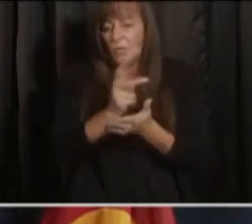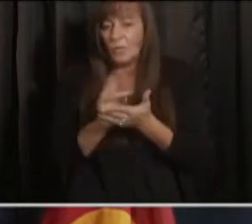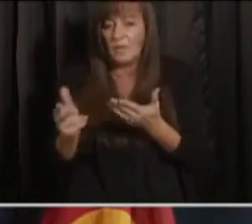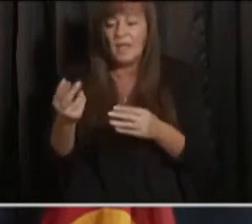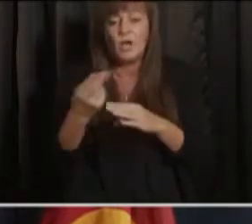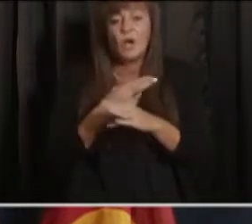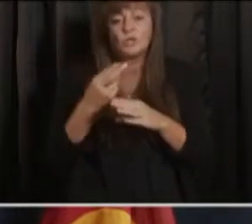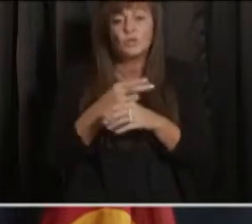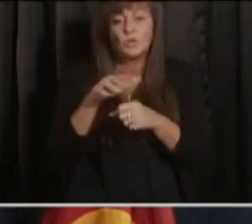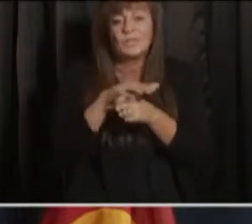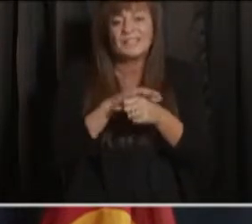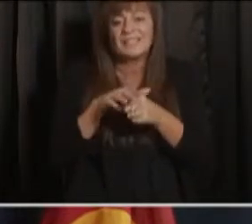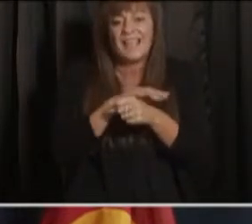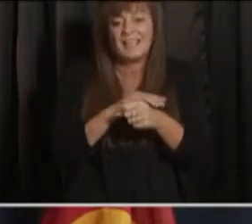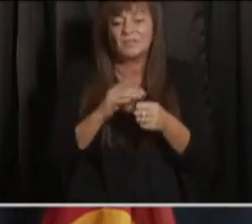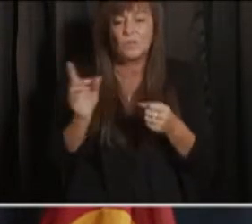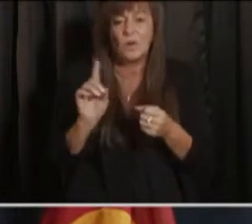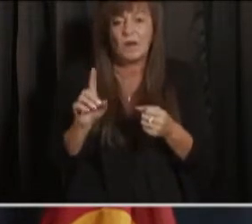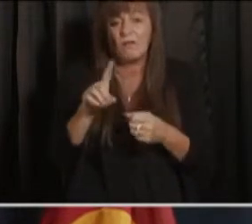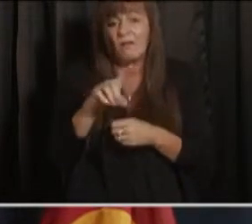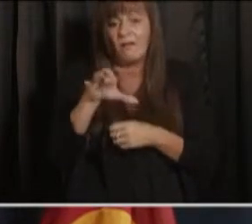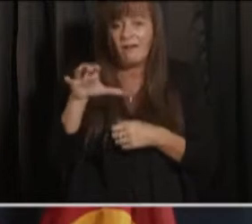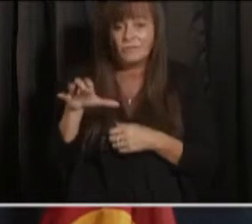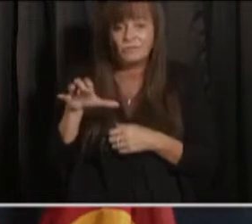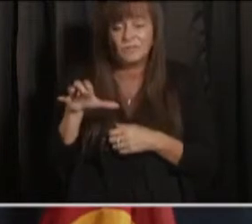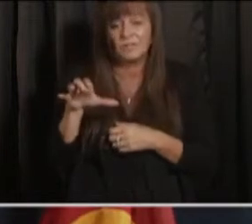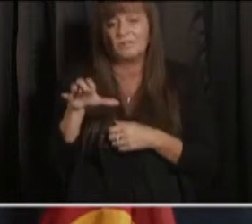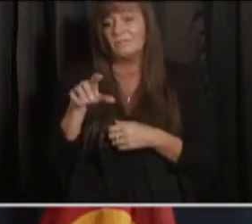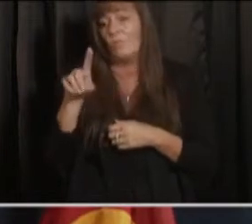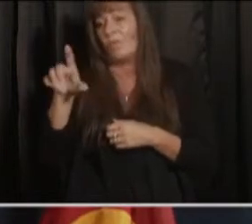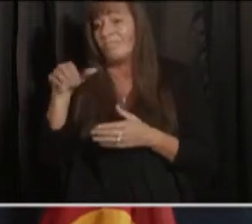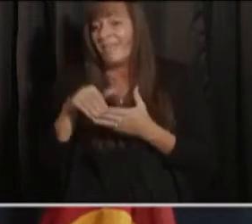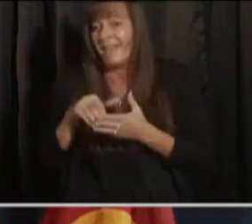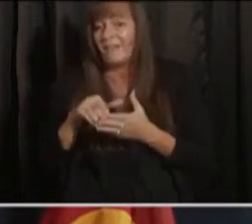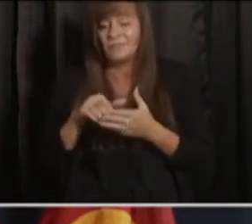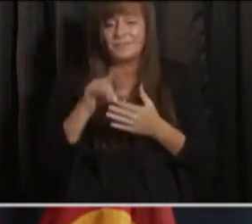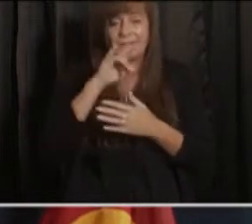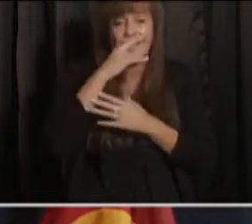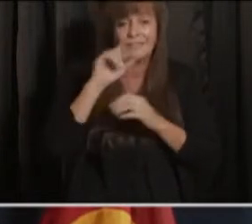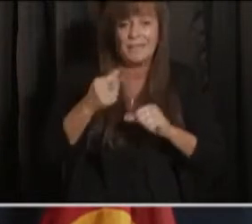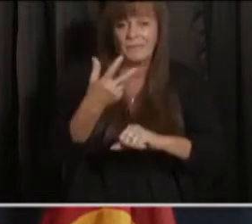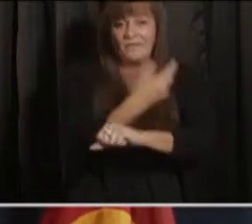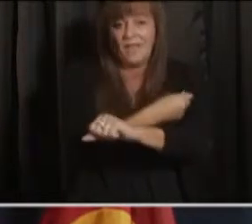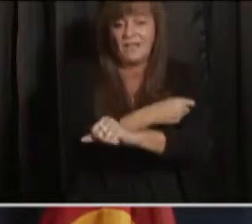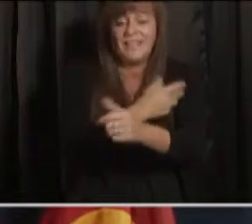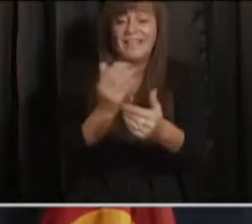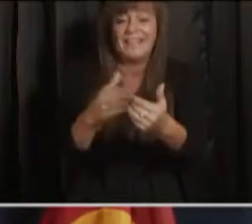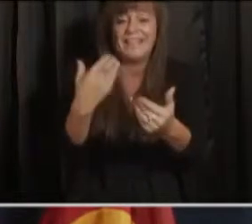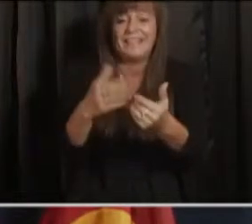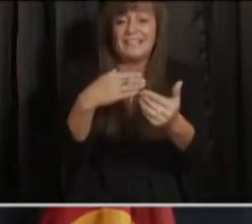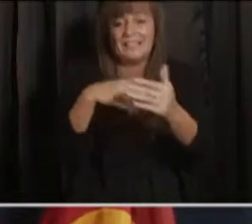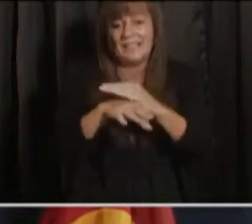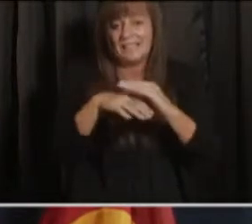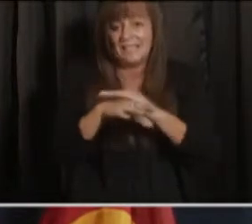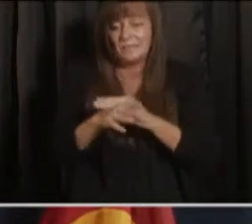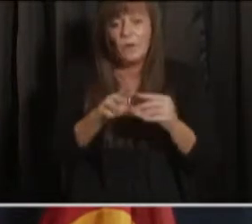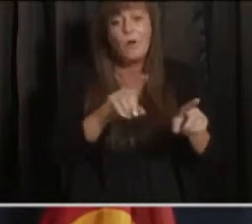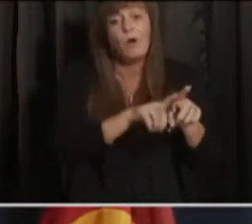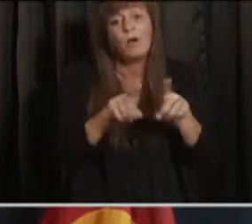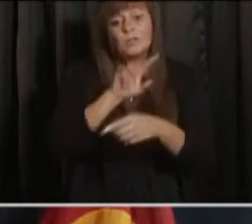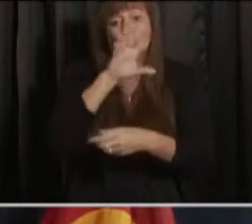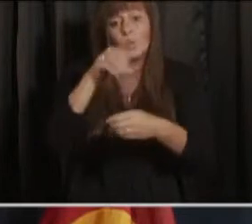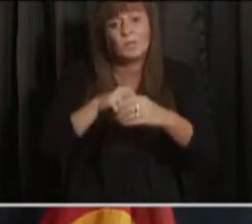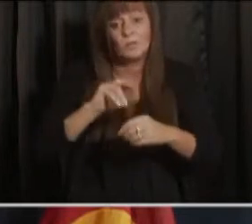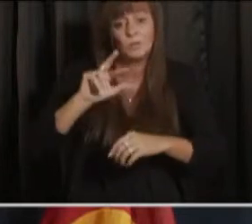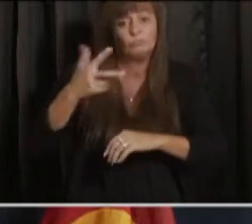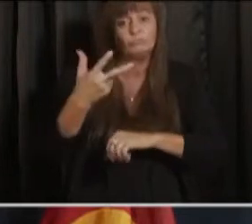where we can do hundreds or thousands of kids in an easily available way, also offering boosters or vaccinations to the parents. The